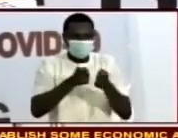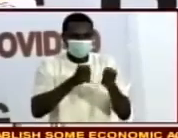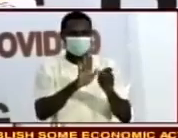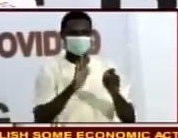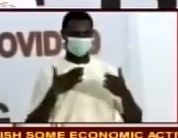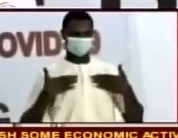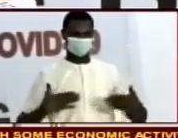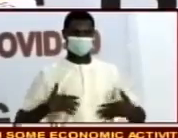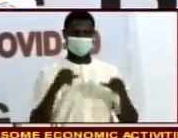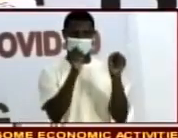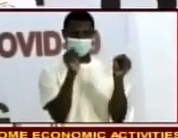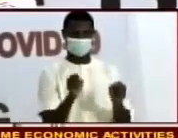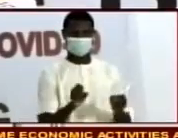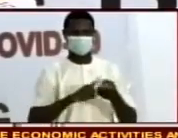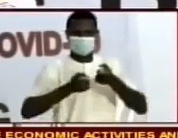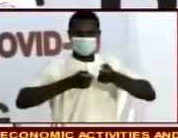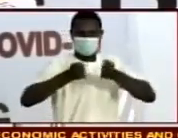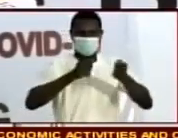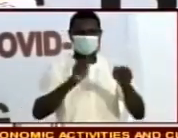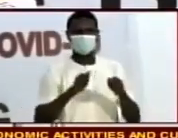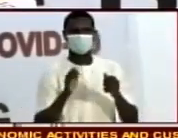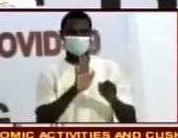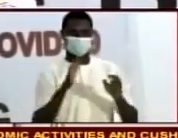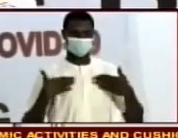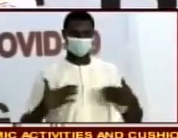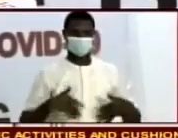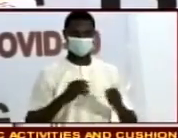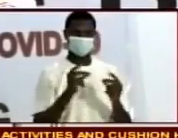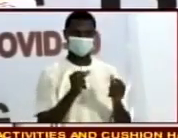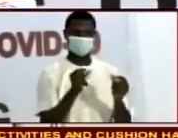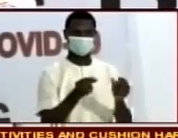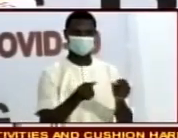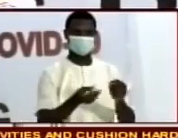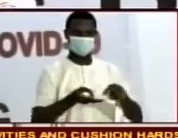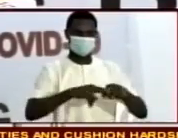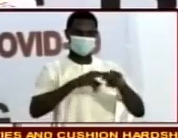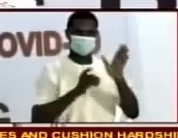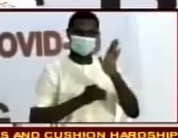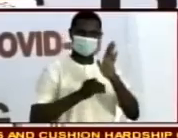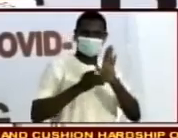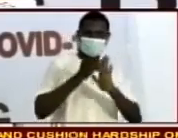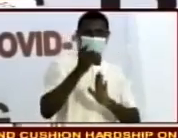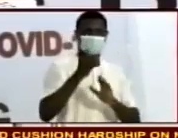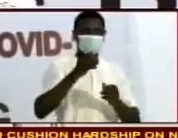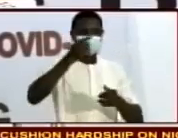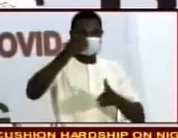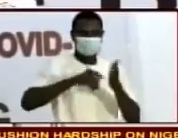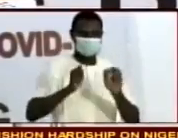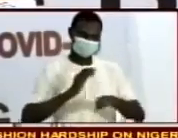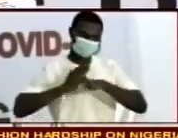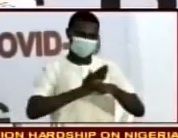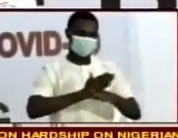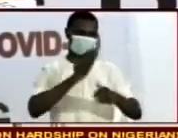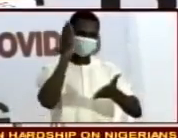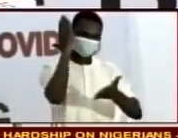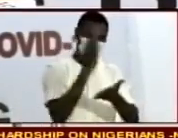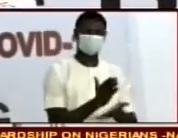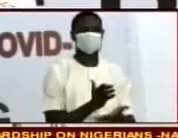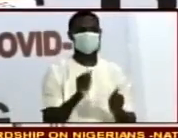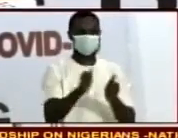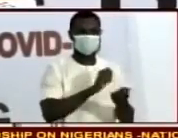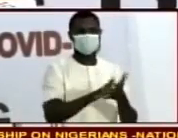to build antibodies fast enough and in sufficient quantity. If your system can't do that, then of course